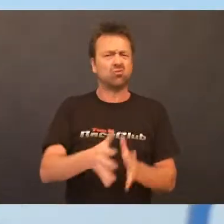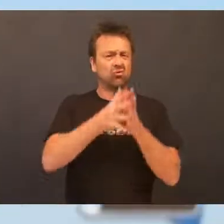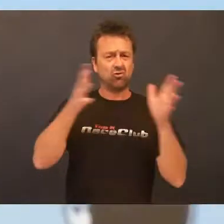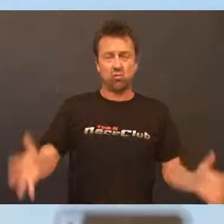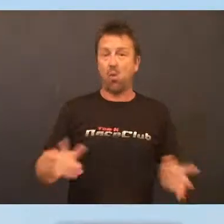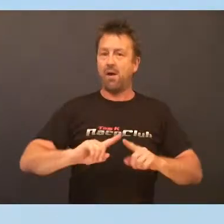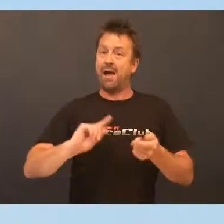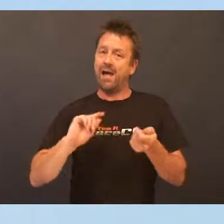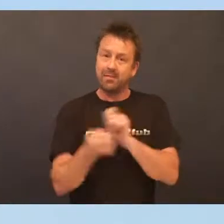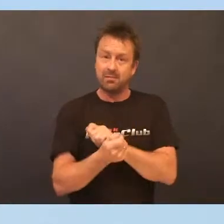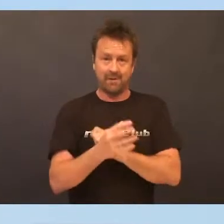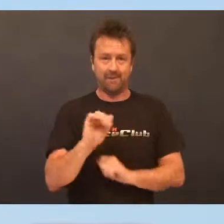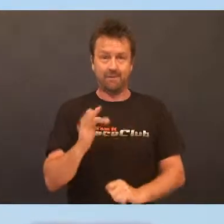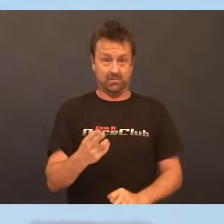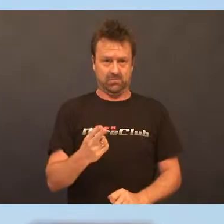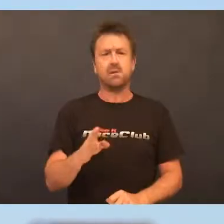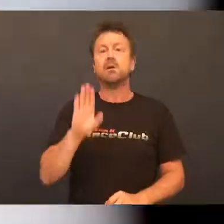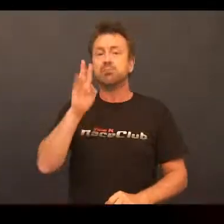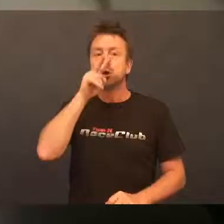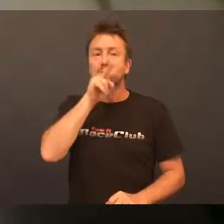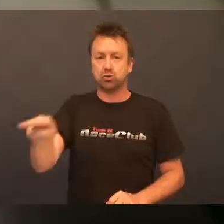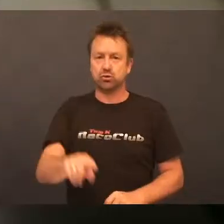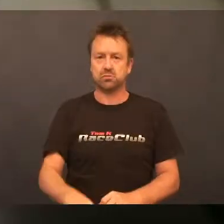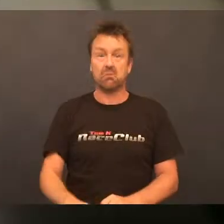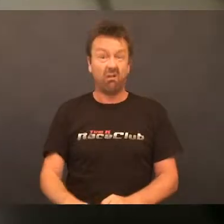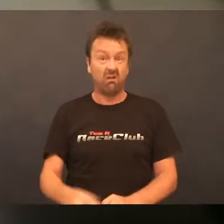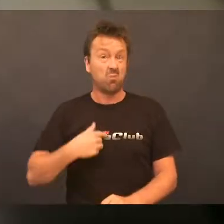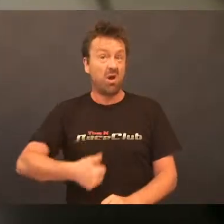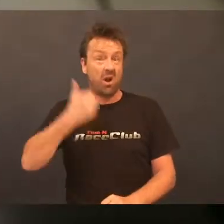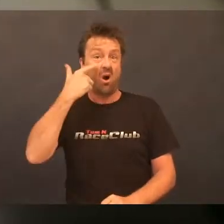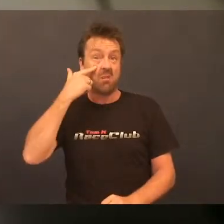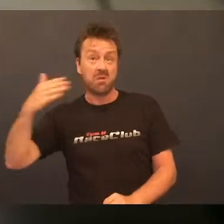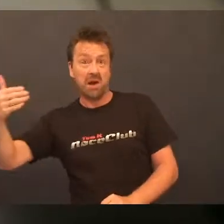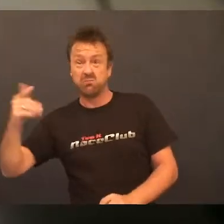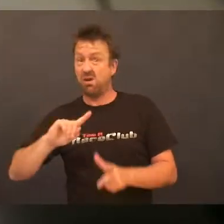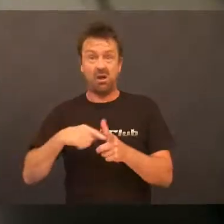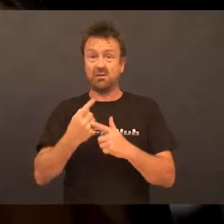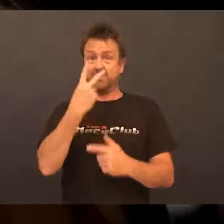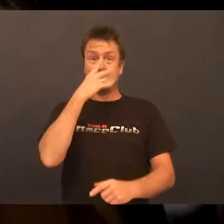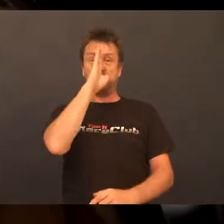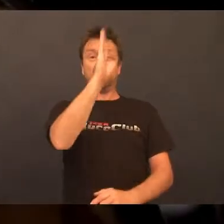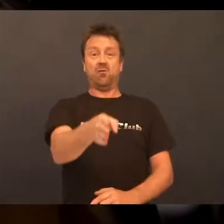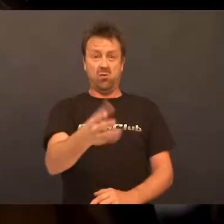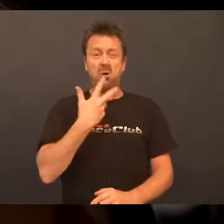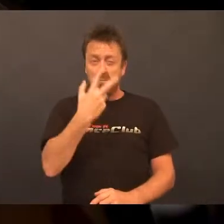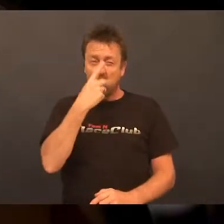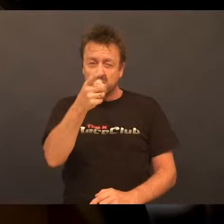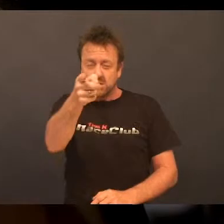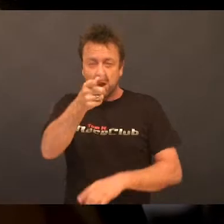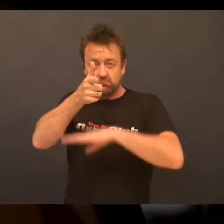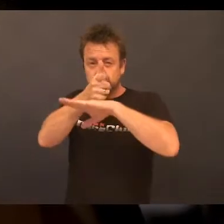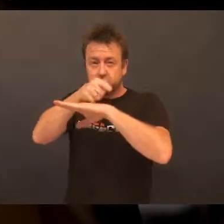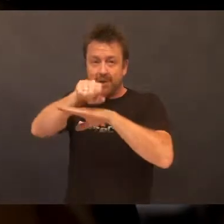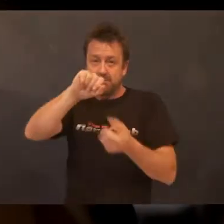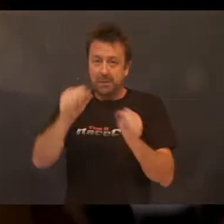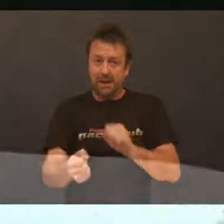The big change, Fred, is visibility. Better keep an eye on the rear view mirror, otherwise all you see is what's happening in front.